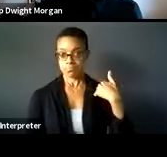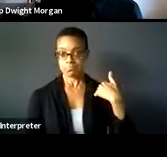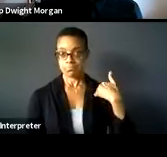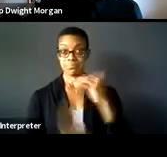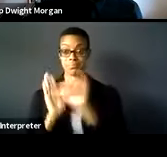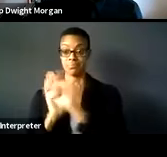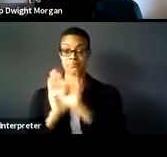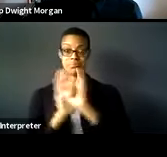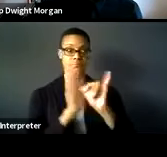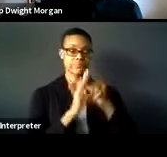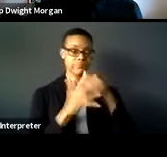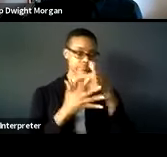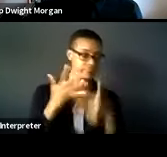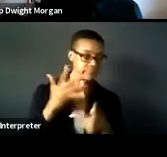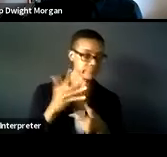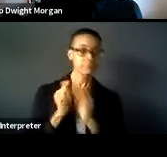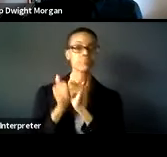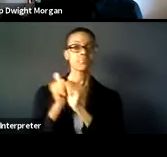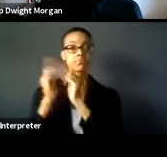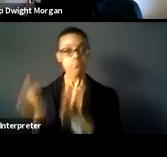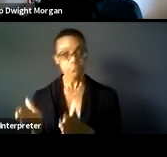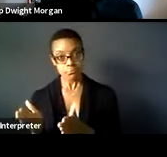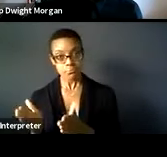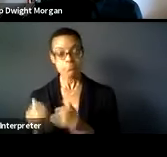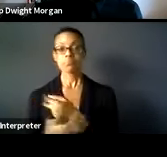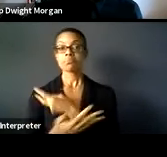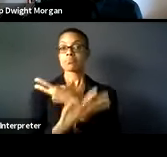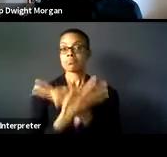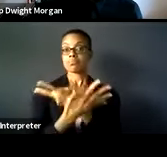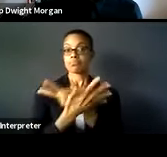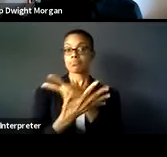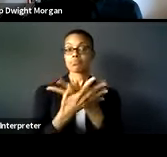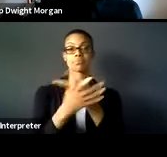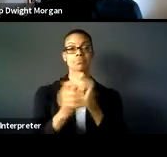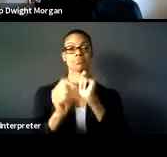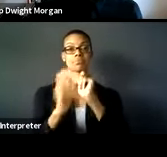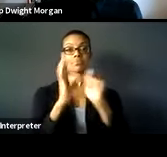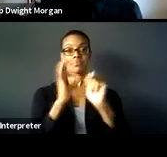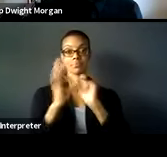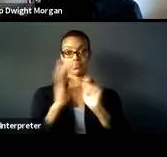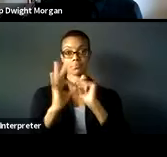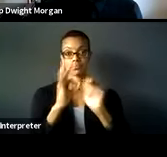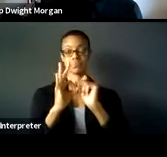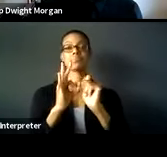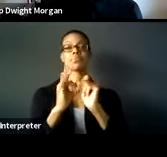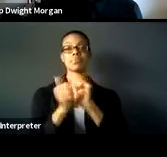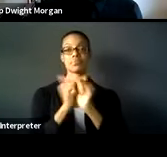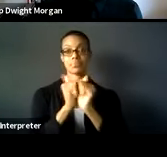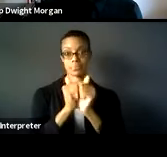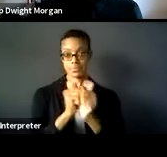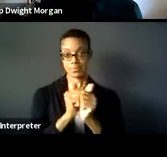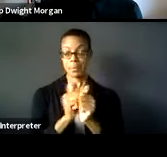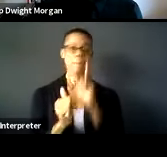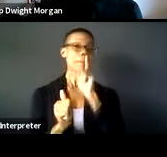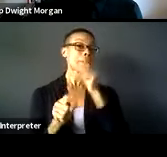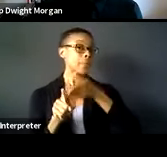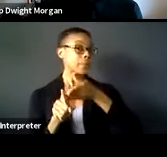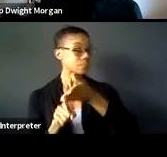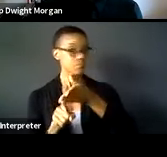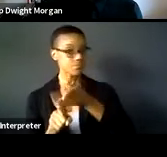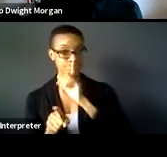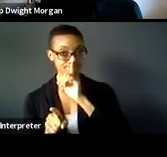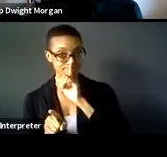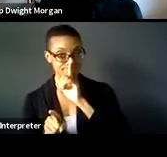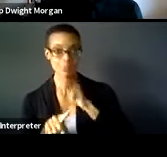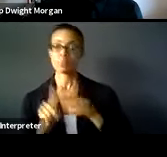I identify as an athlete. I am a master's track and field athlete, which means I am not a professional, but I am